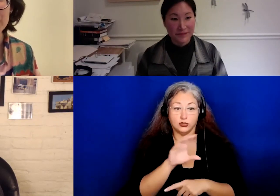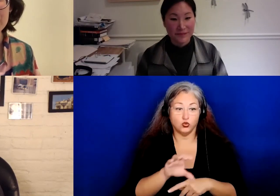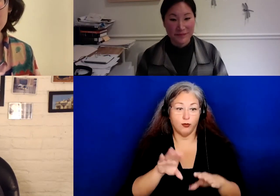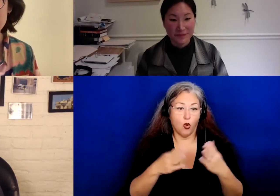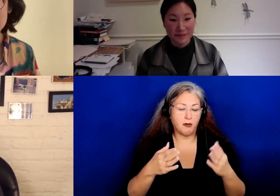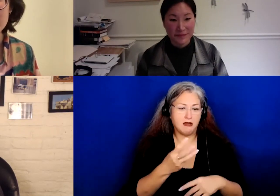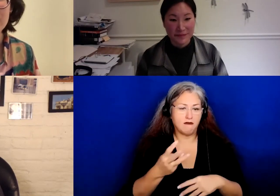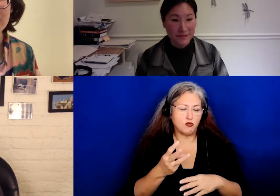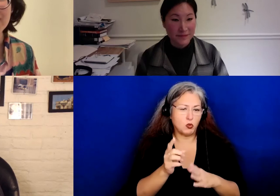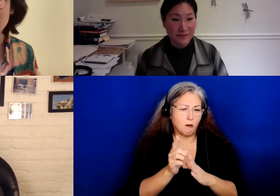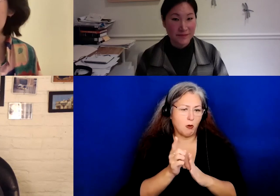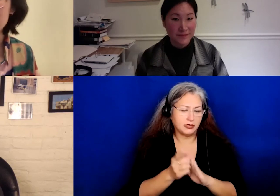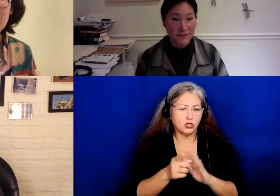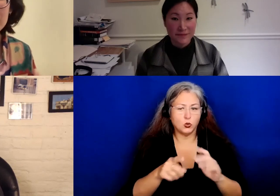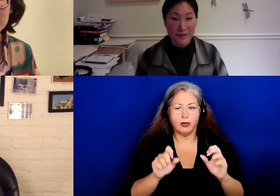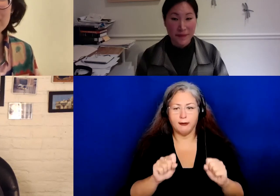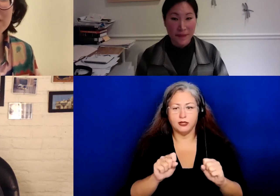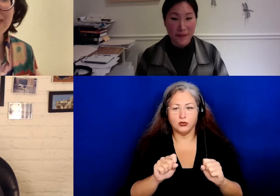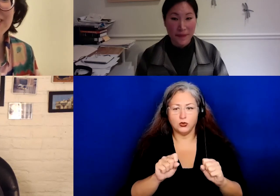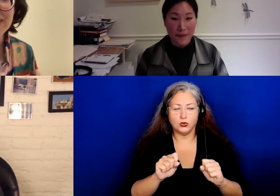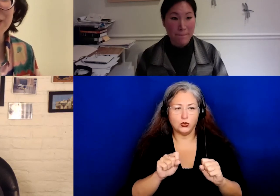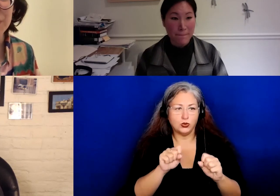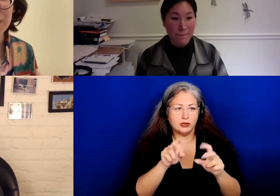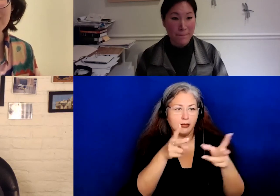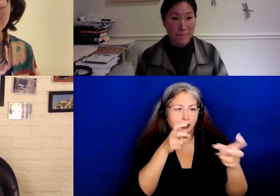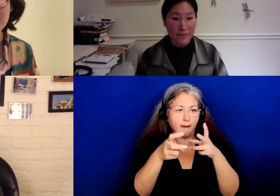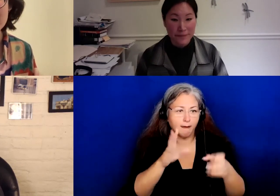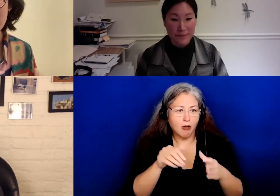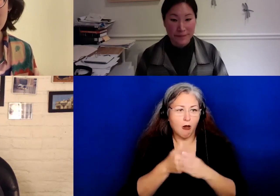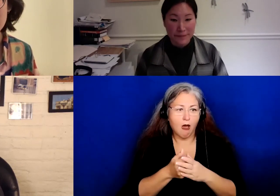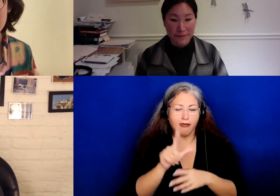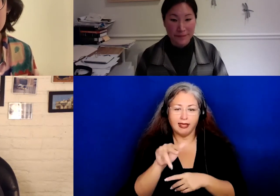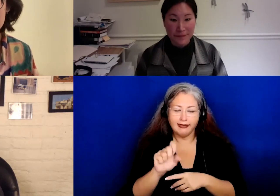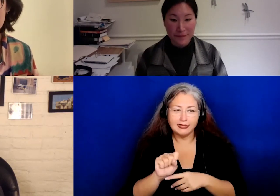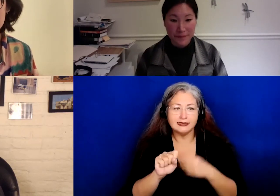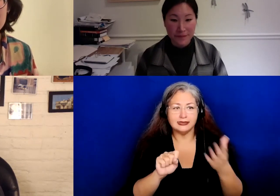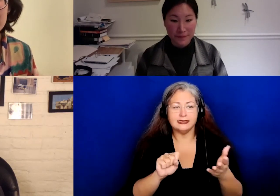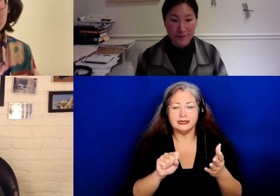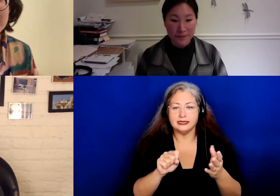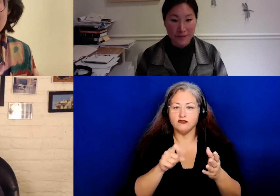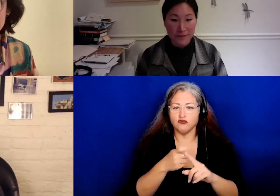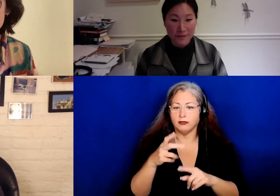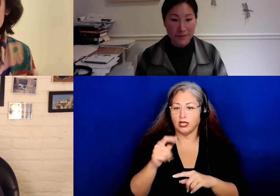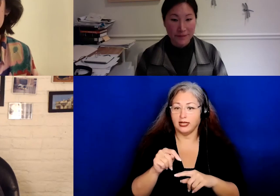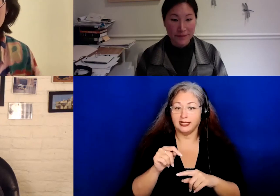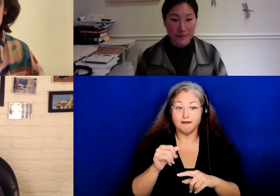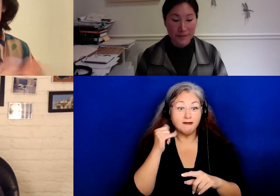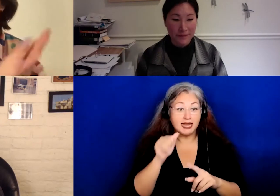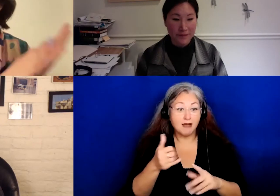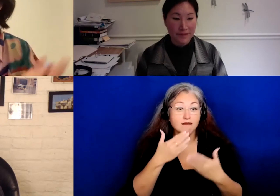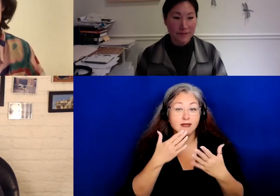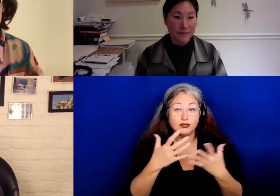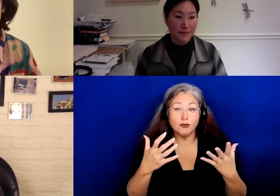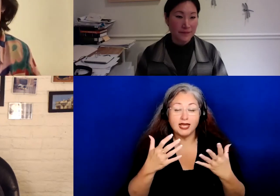another couple of moments so you can grab all of the links and information in the chat. But otherwise, thank you so much.